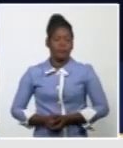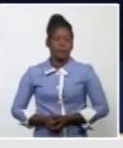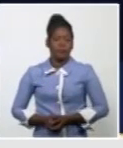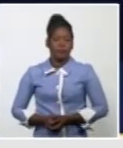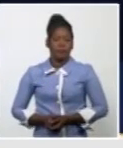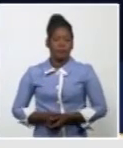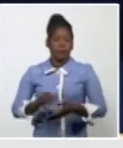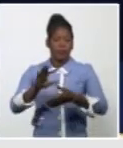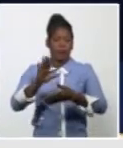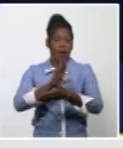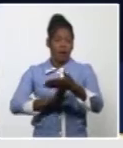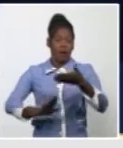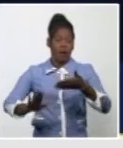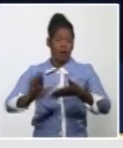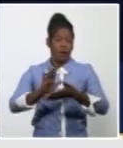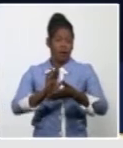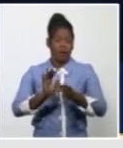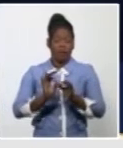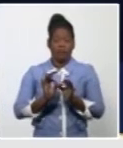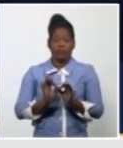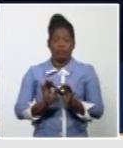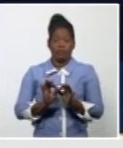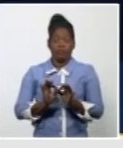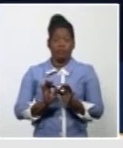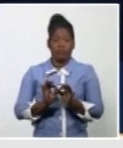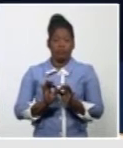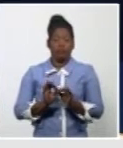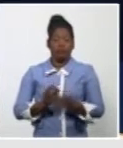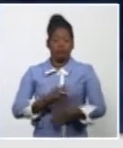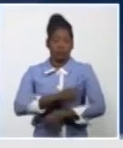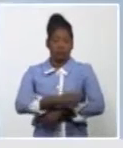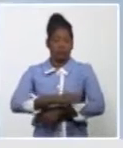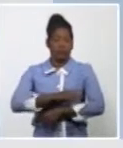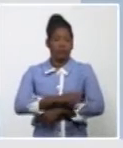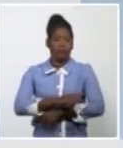The region of the Americas, for